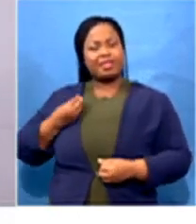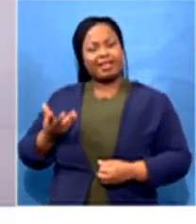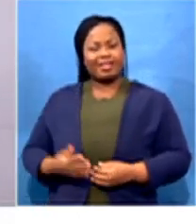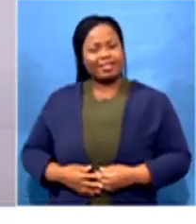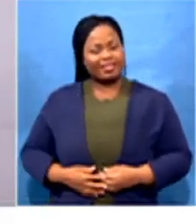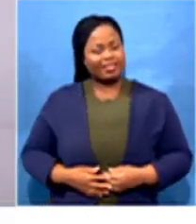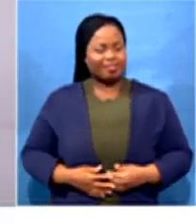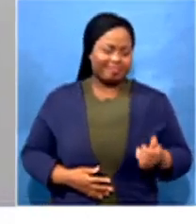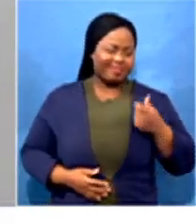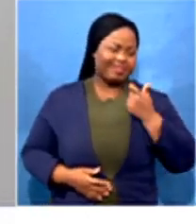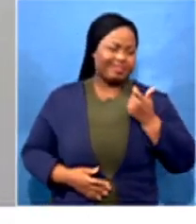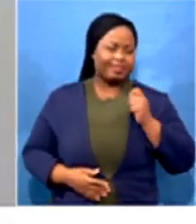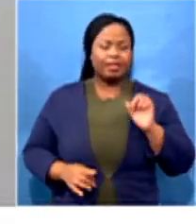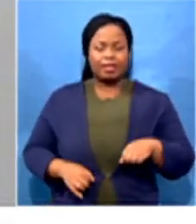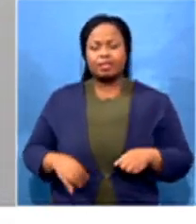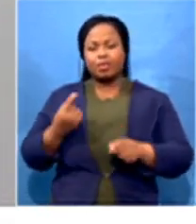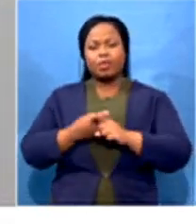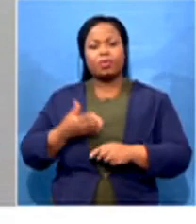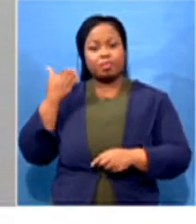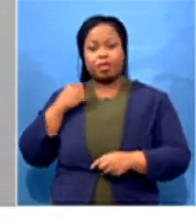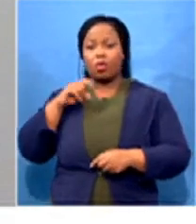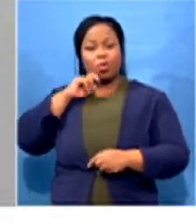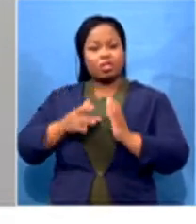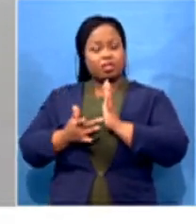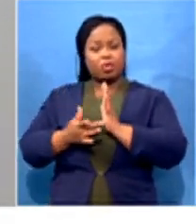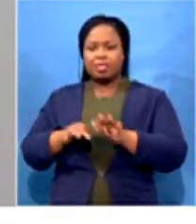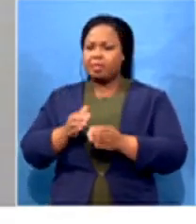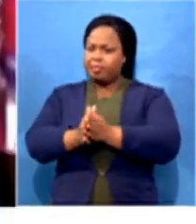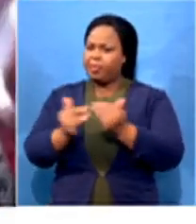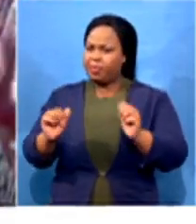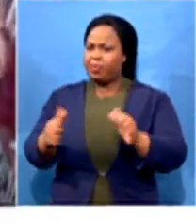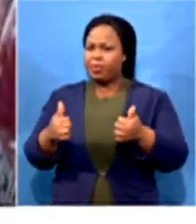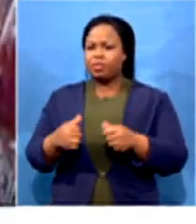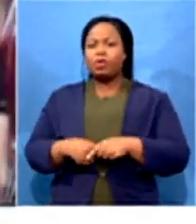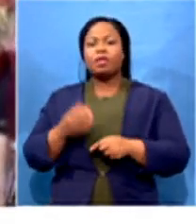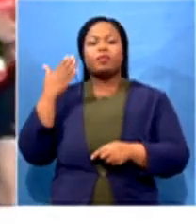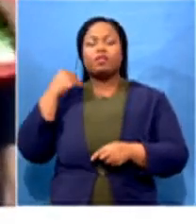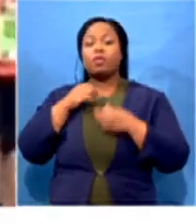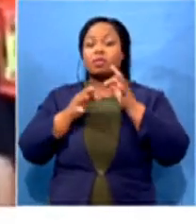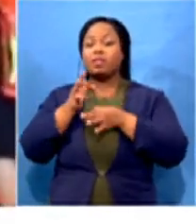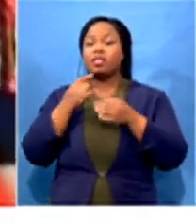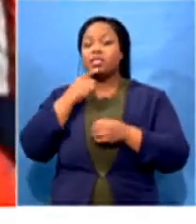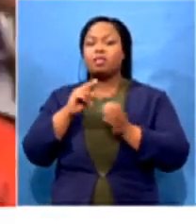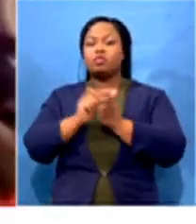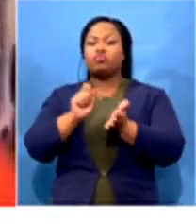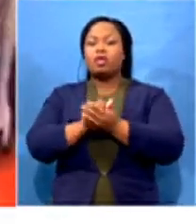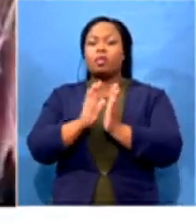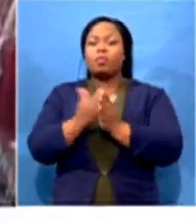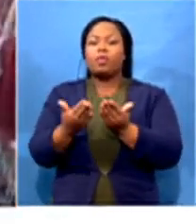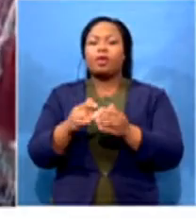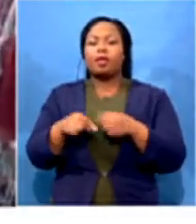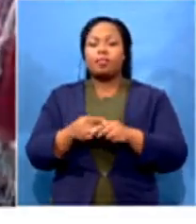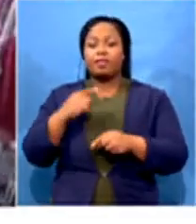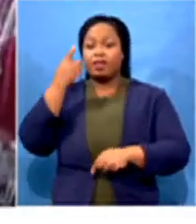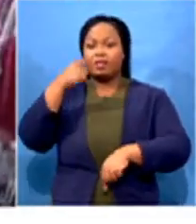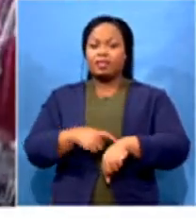You know, we still ran very quickly in the old technology. And that book that I was telling you that I've written about my